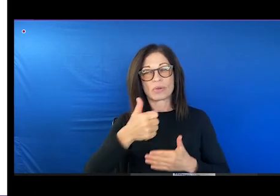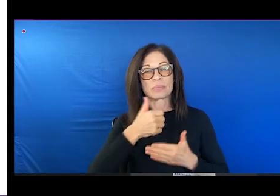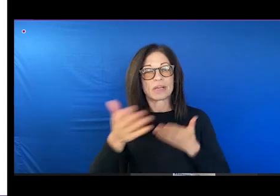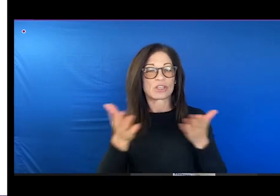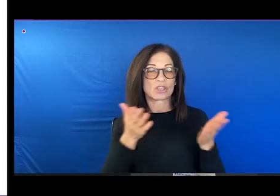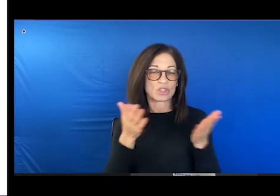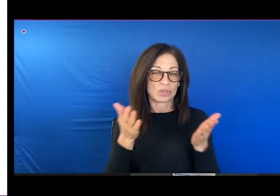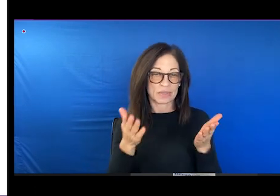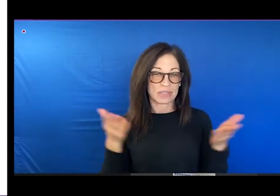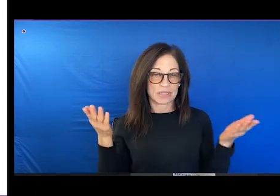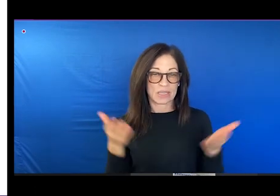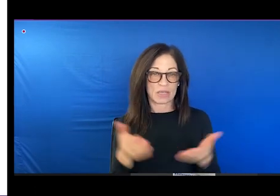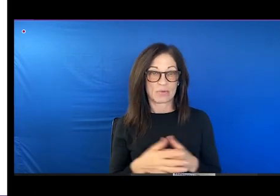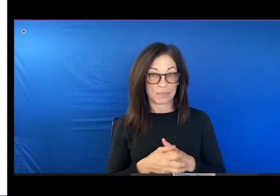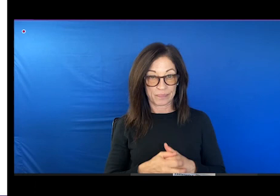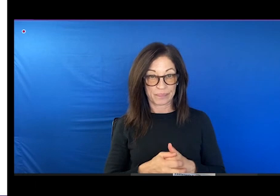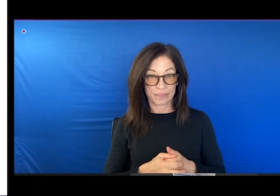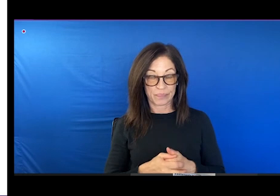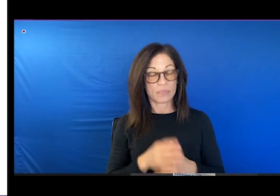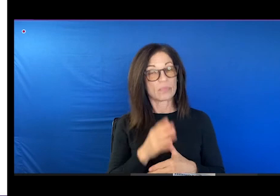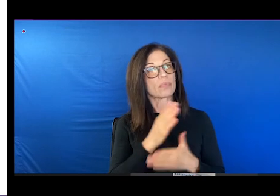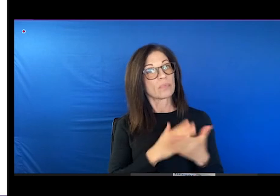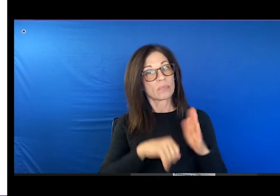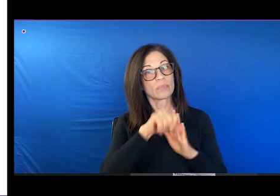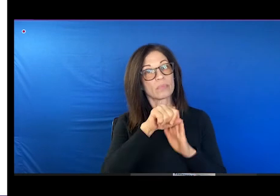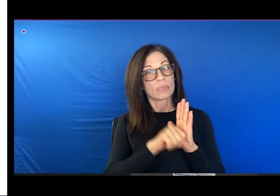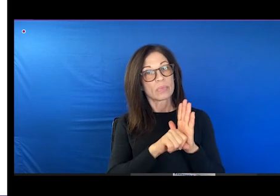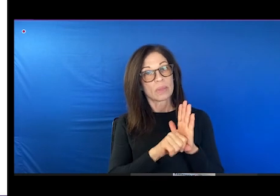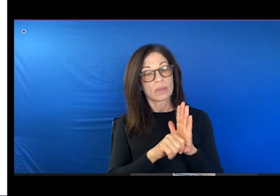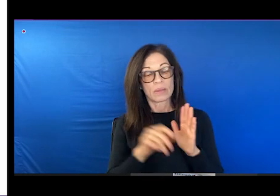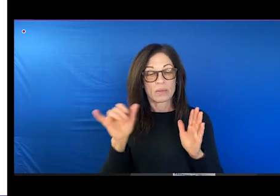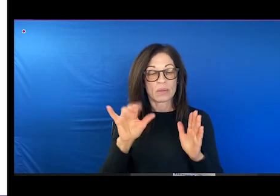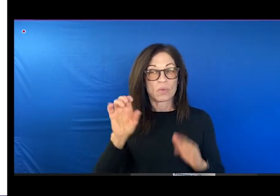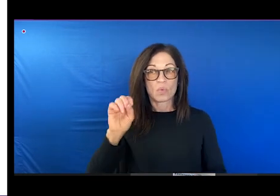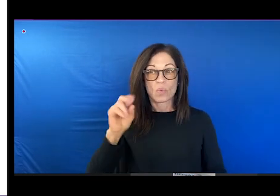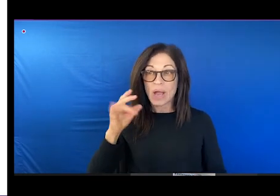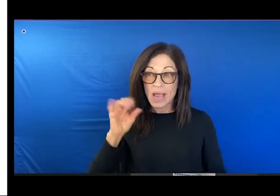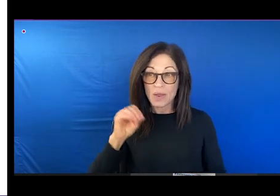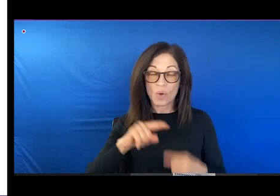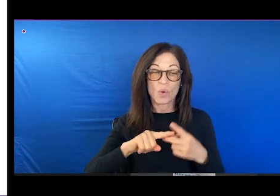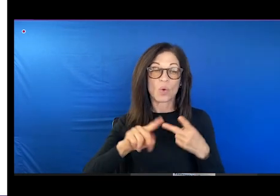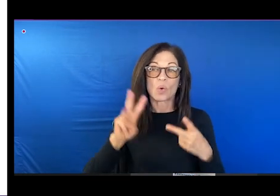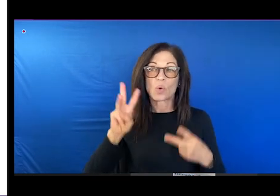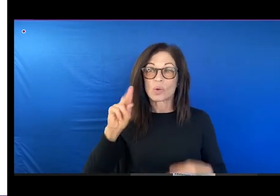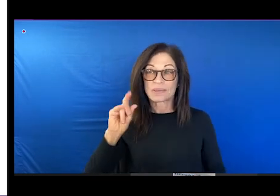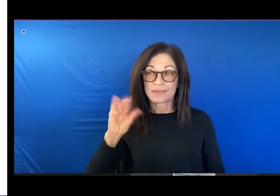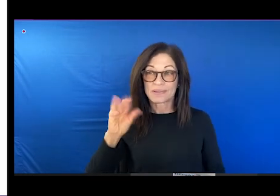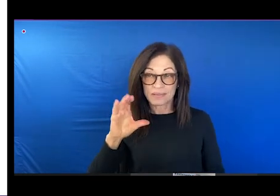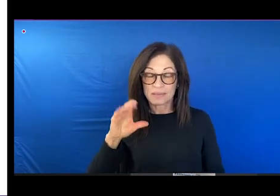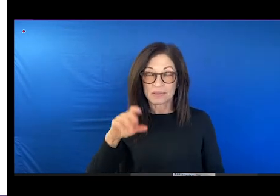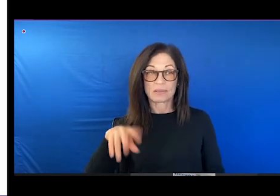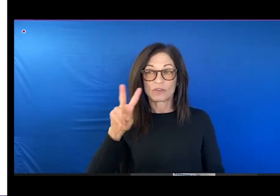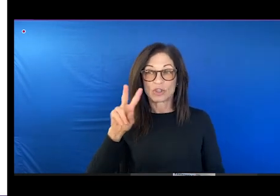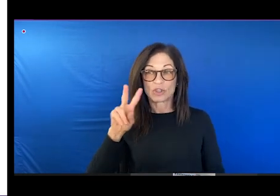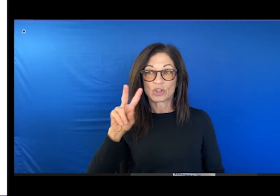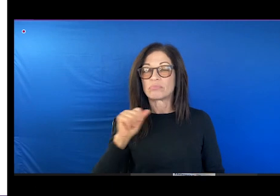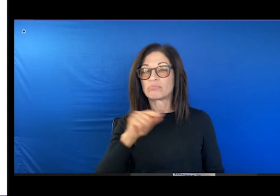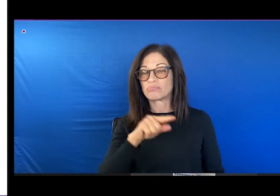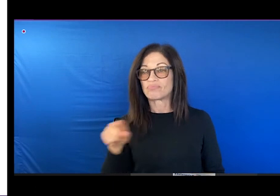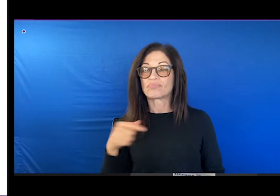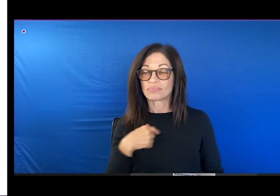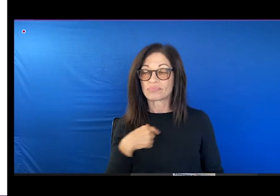the transportation services that are there. Some states like Ohio,